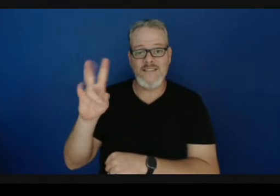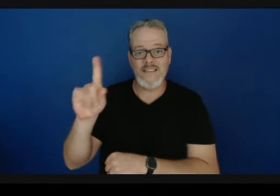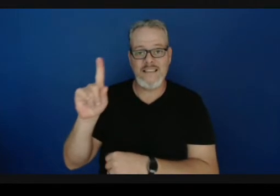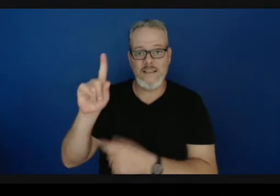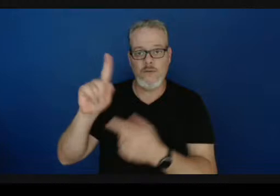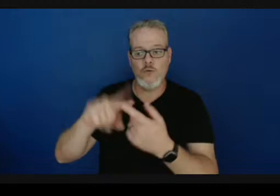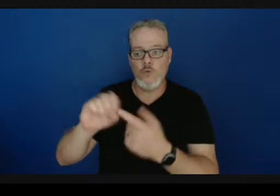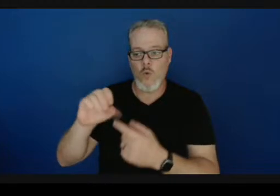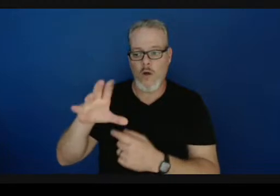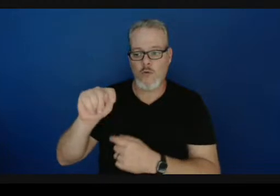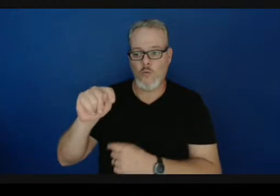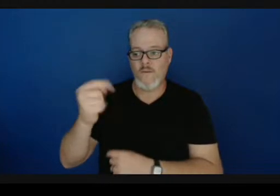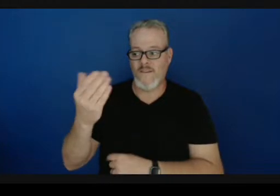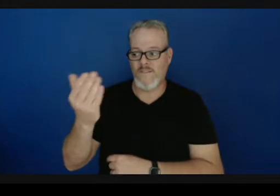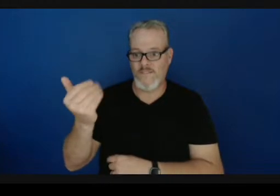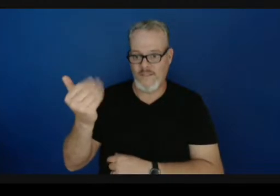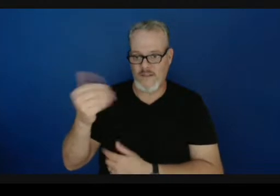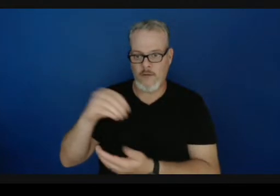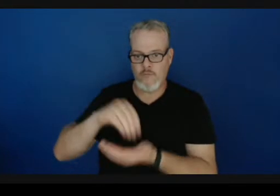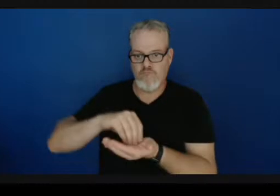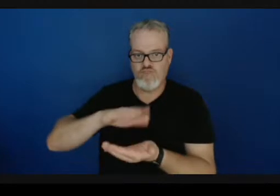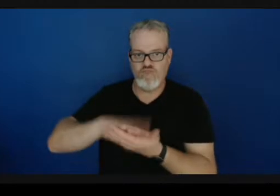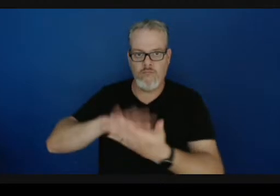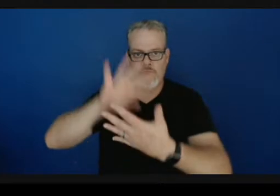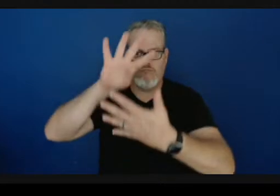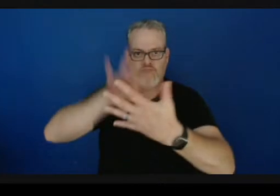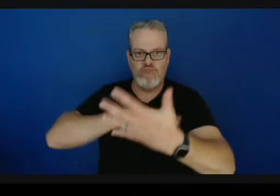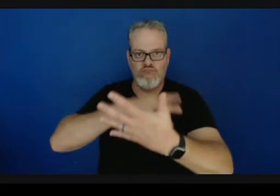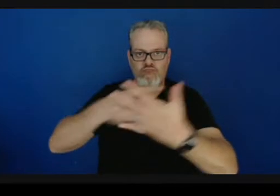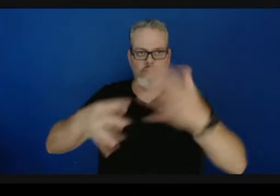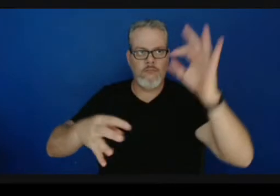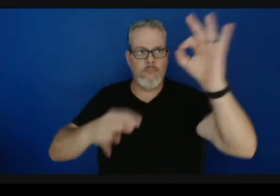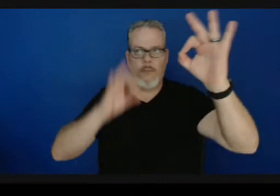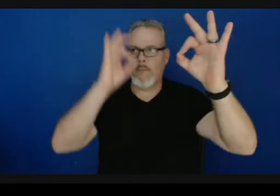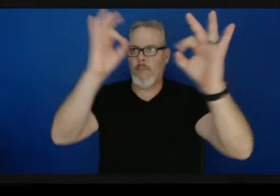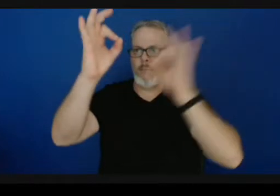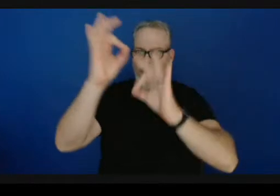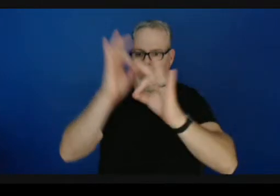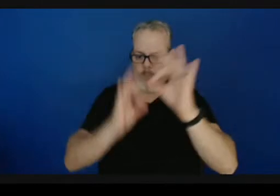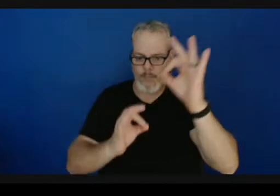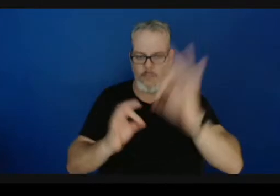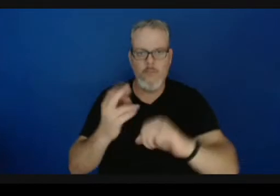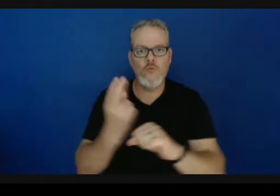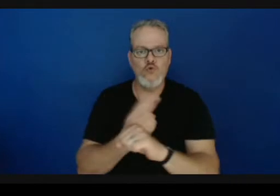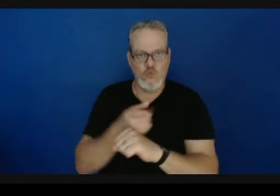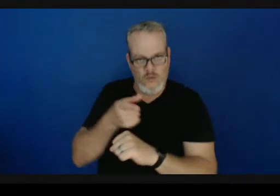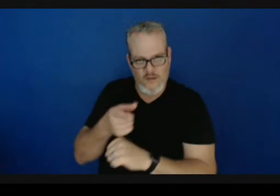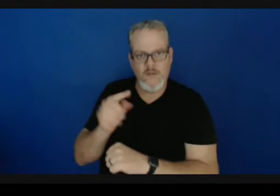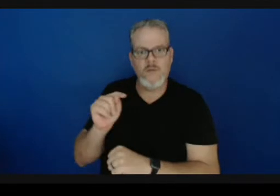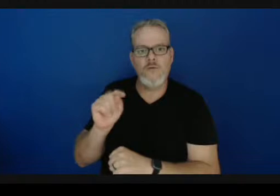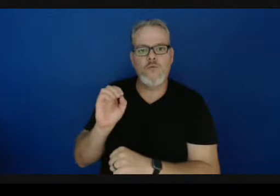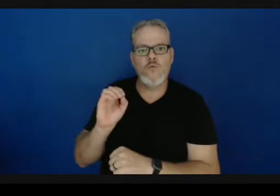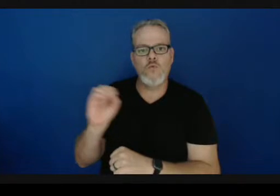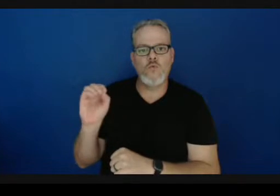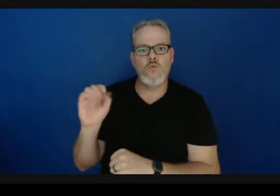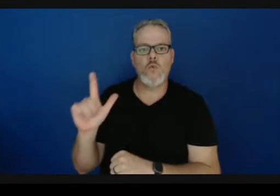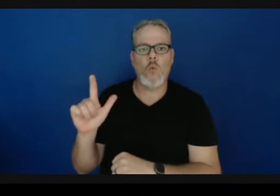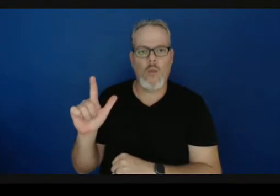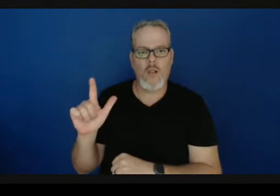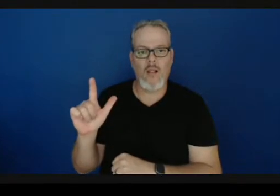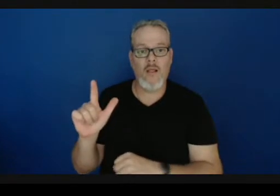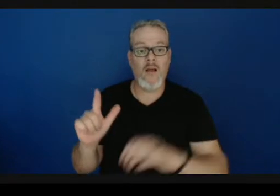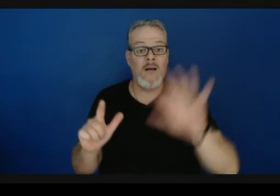and I plotted the earthquakes with the USGS tool in this region over here, right, with one end of it